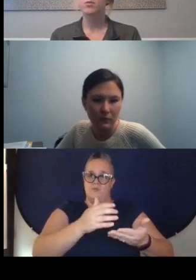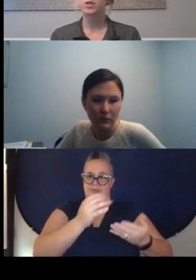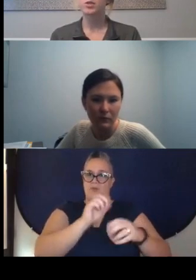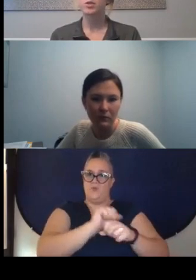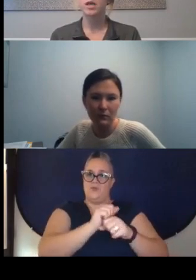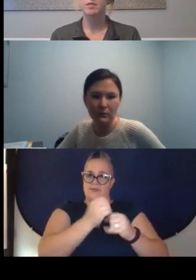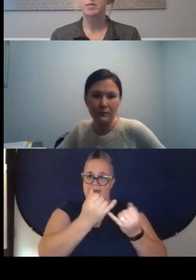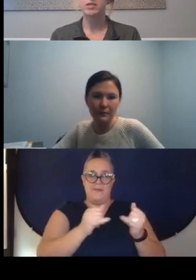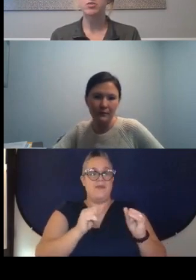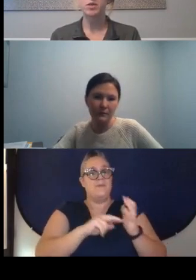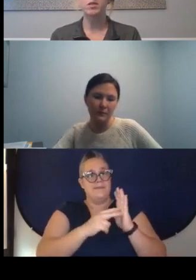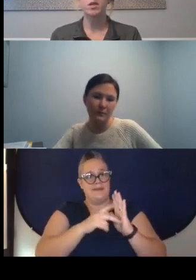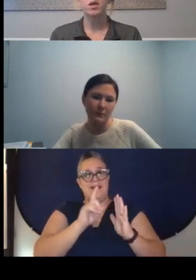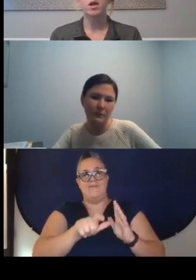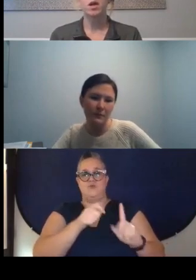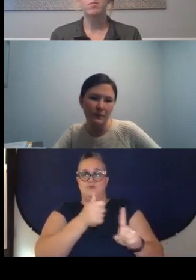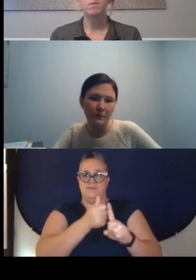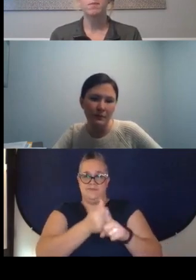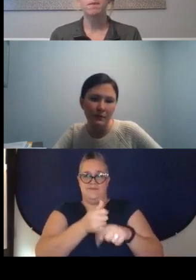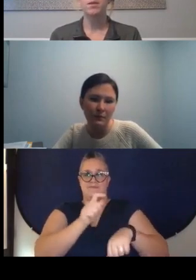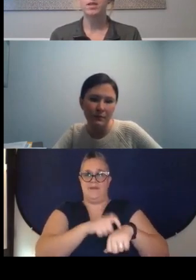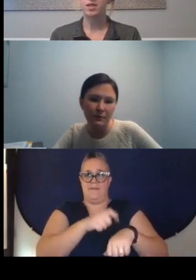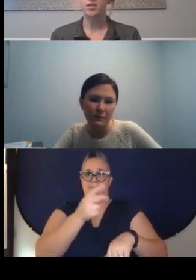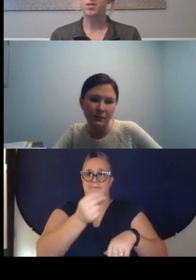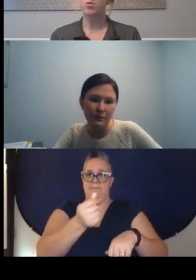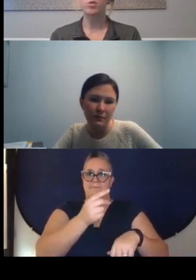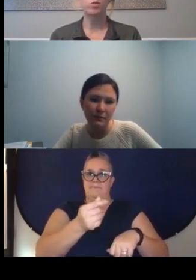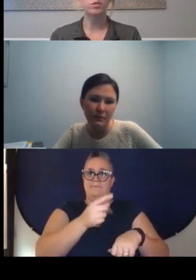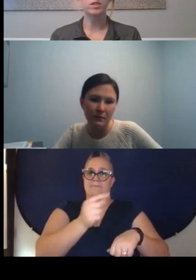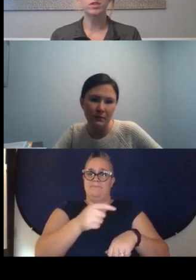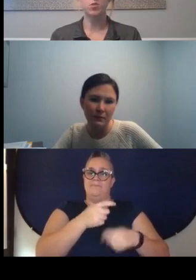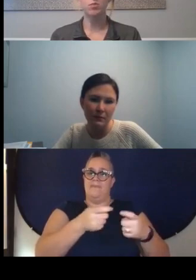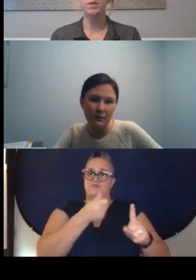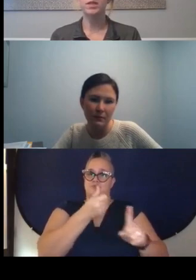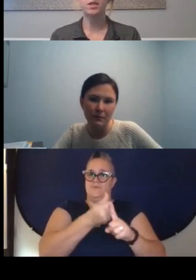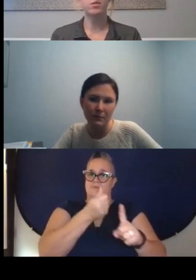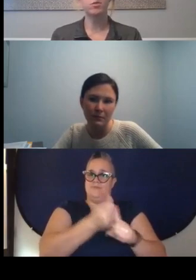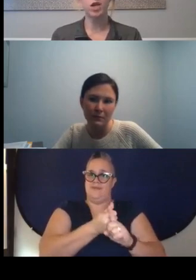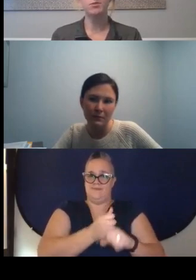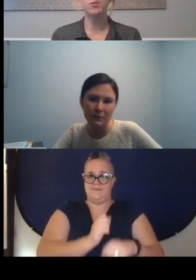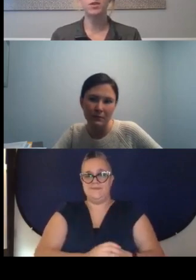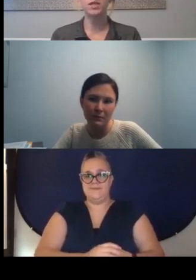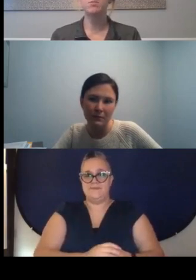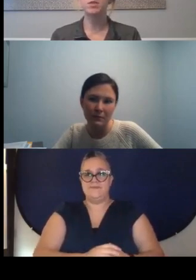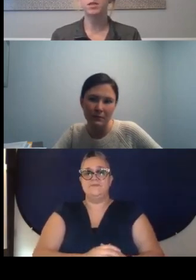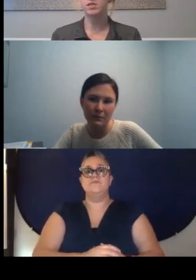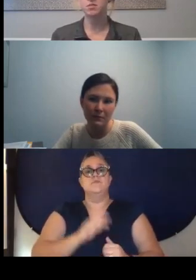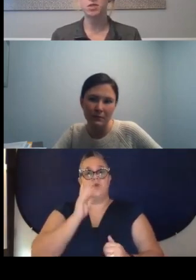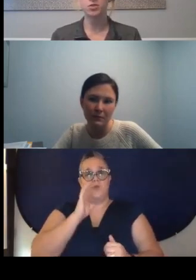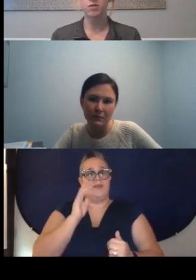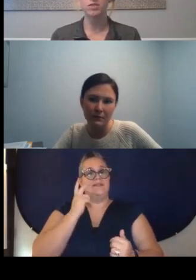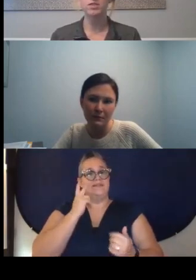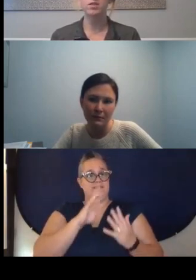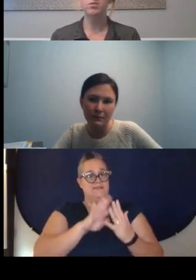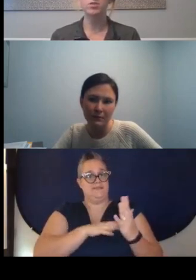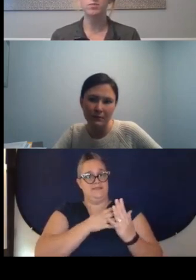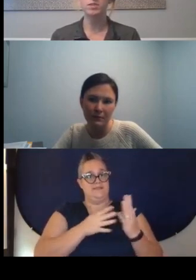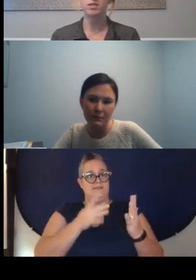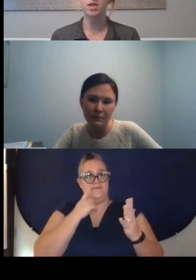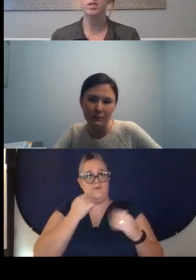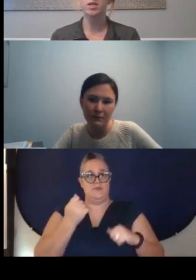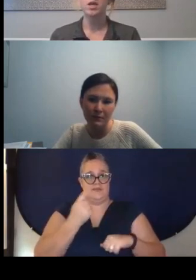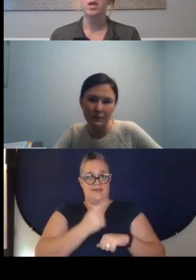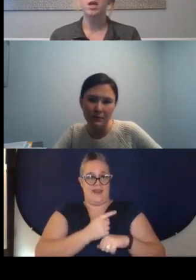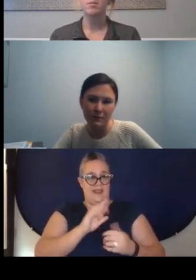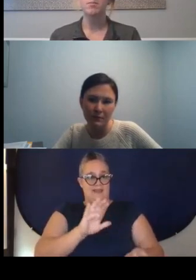need to have really good time management. They get, we'll go into this more, but they get their jobs for the day, but they need to make sure obviously those jobs